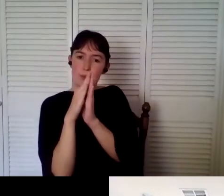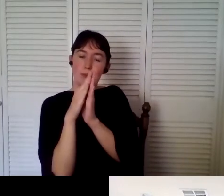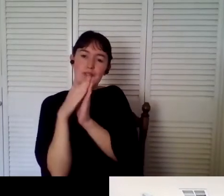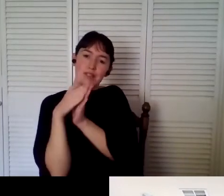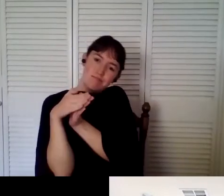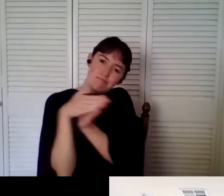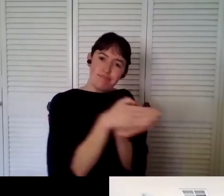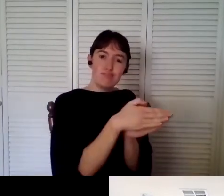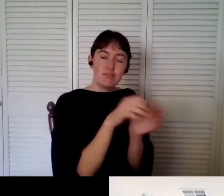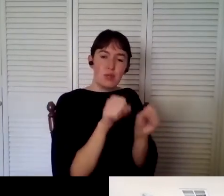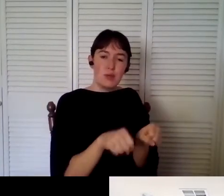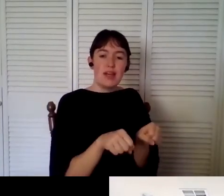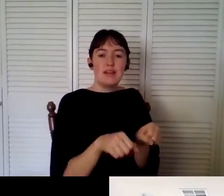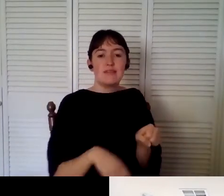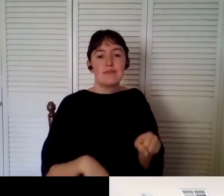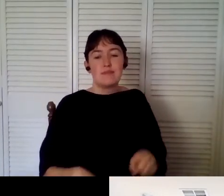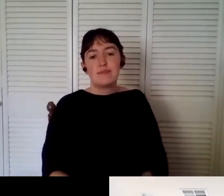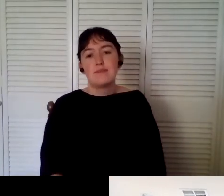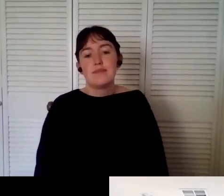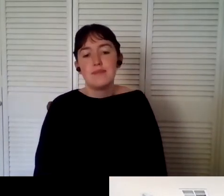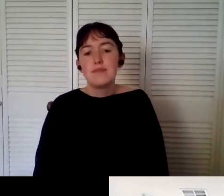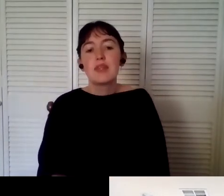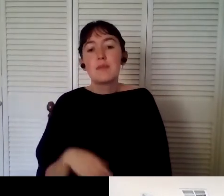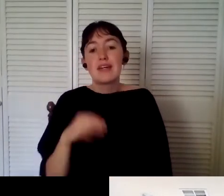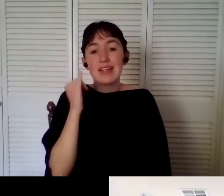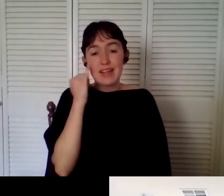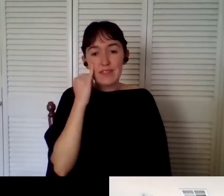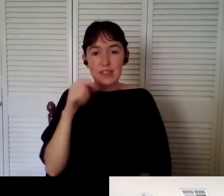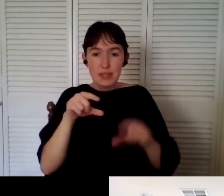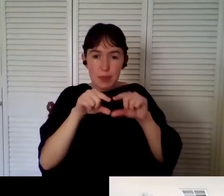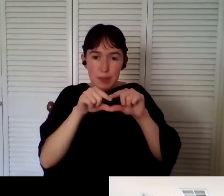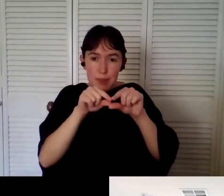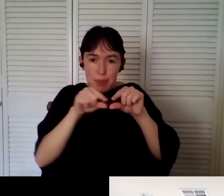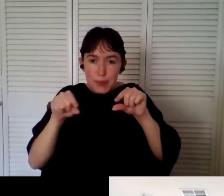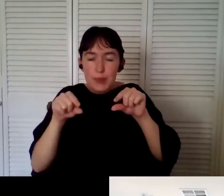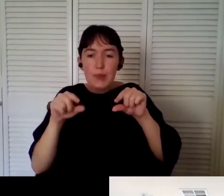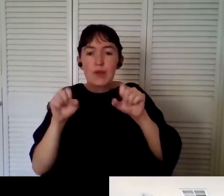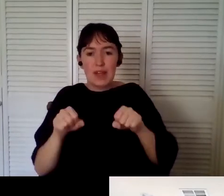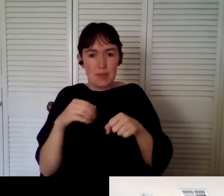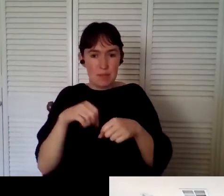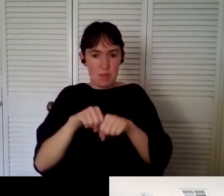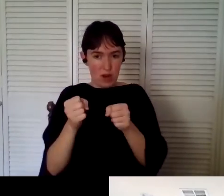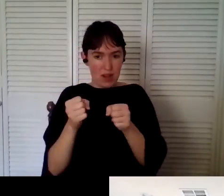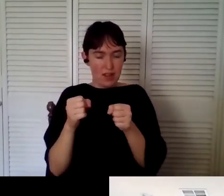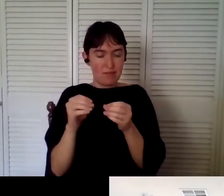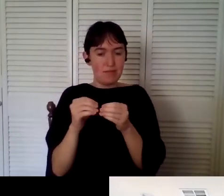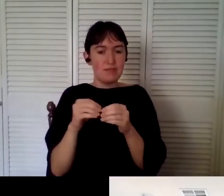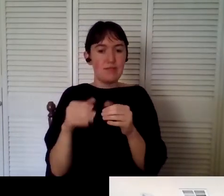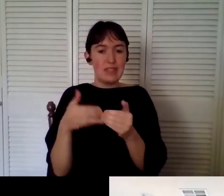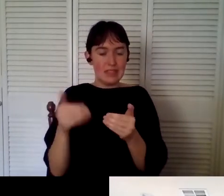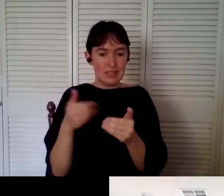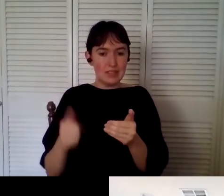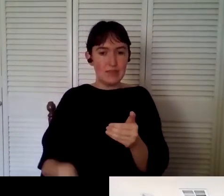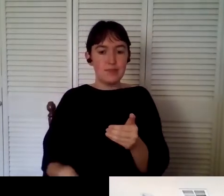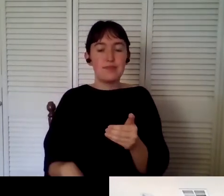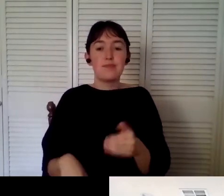definitely breaks more easily. So thick, they're asking about thick. Yeah, so a thick arrowhead would be more durable